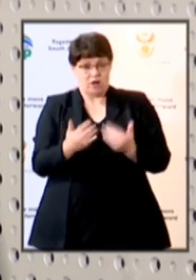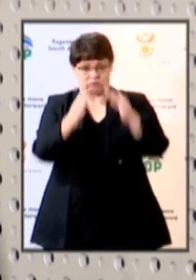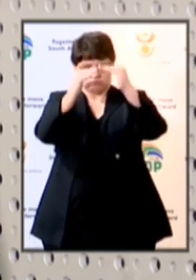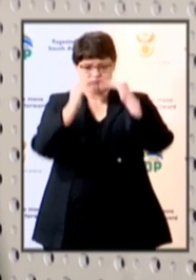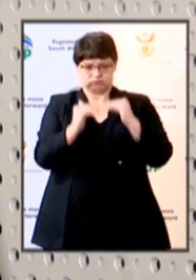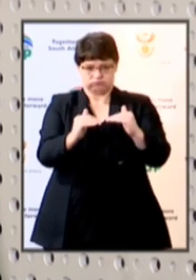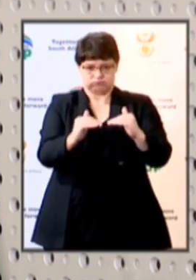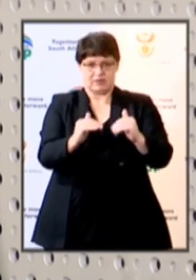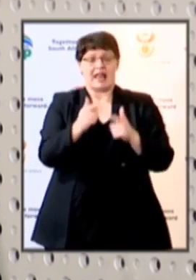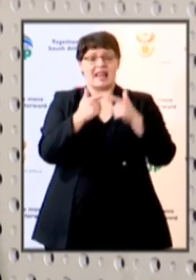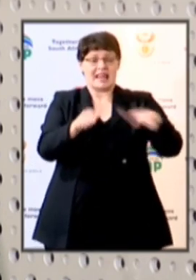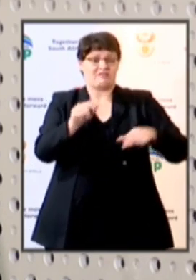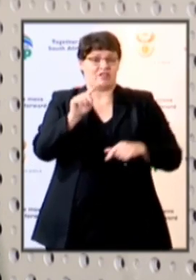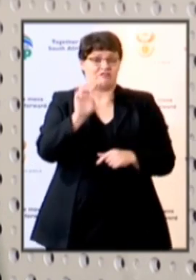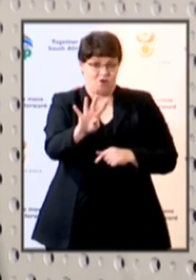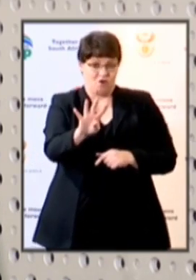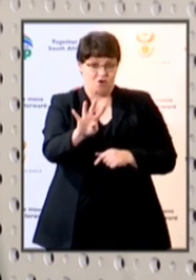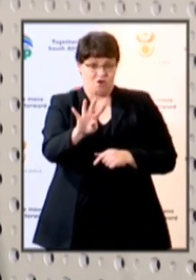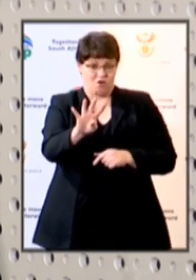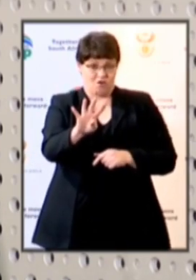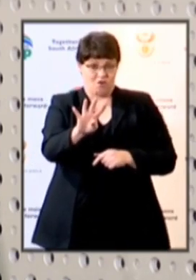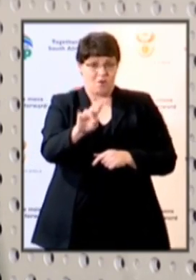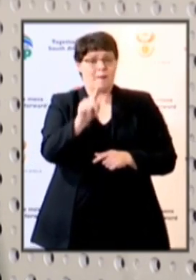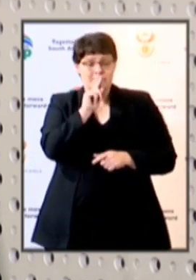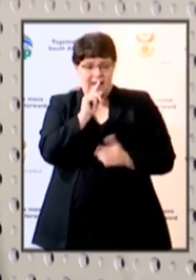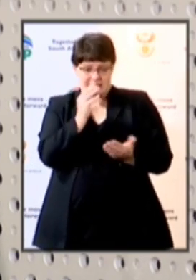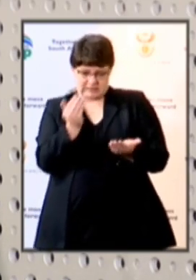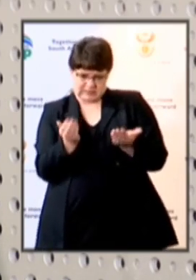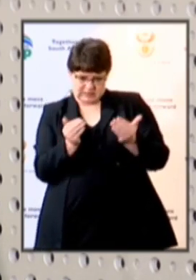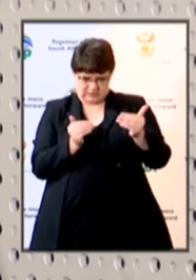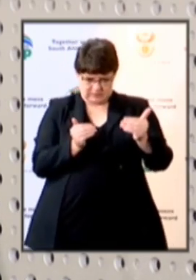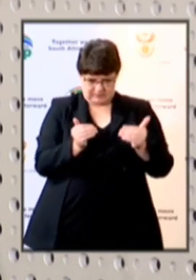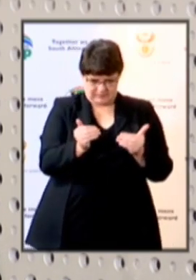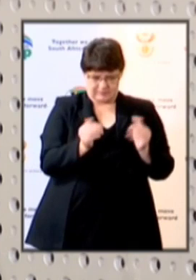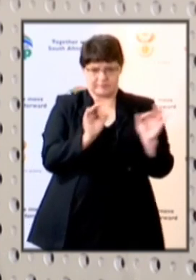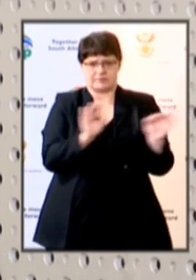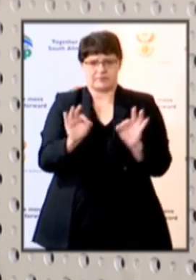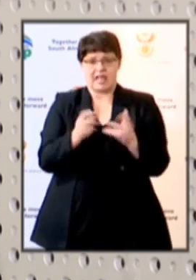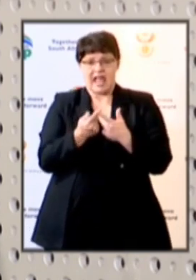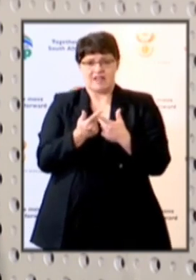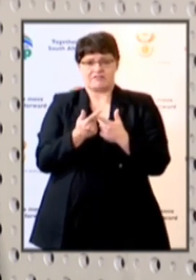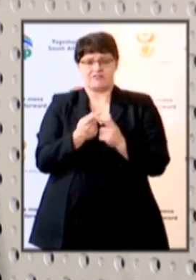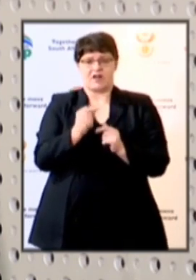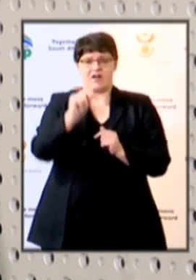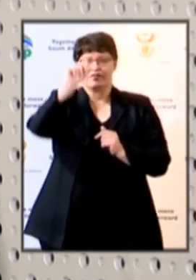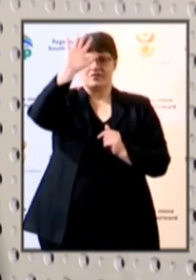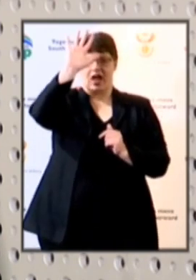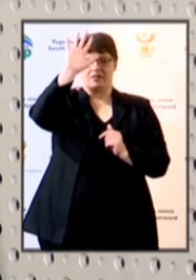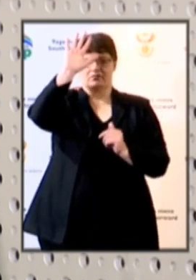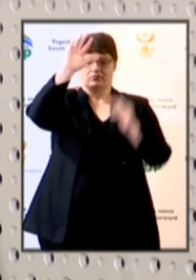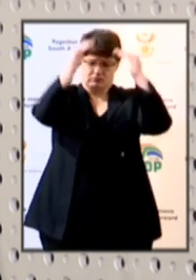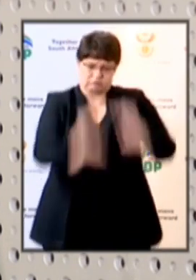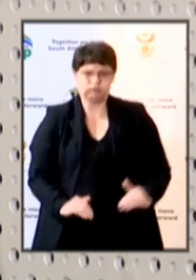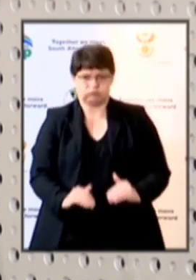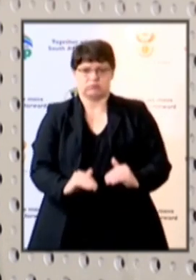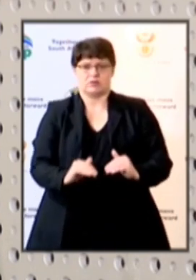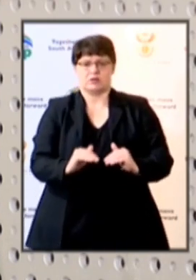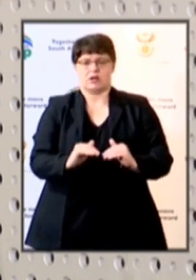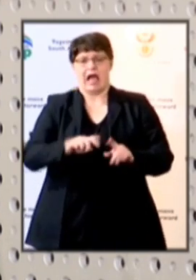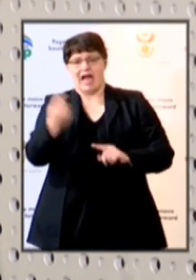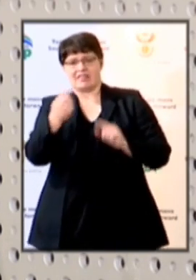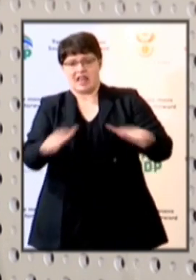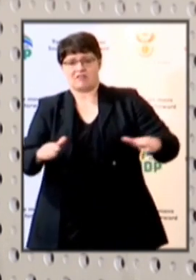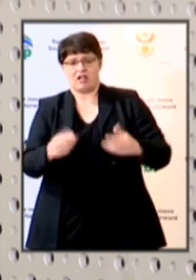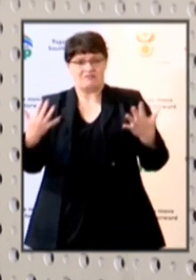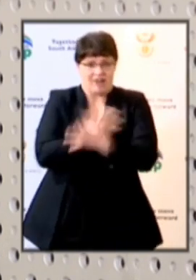balance. If we move too fast, we risk a rapid rise in infection, and we will find